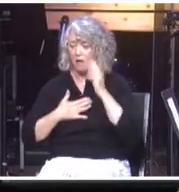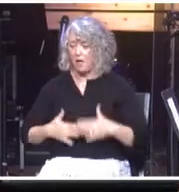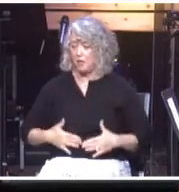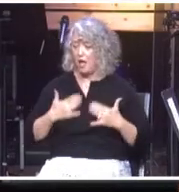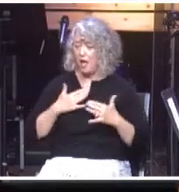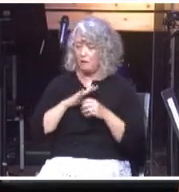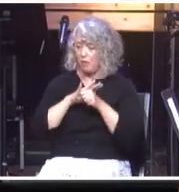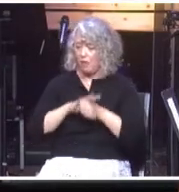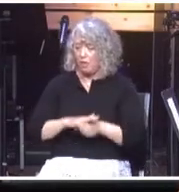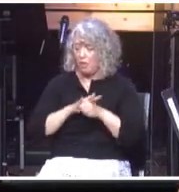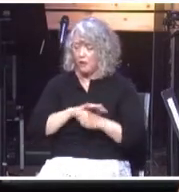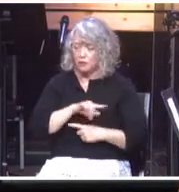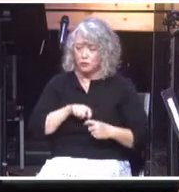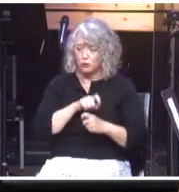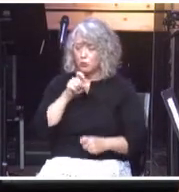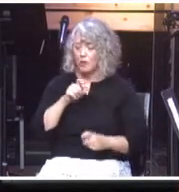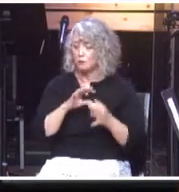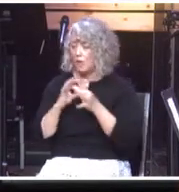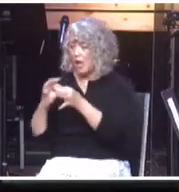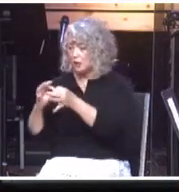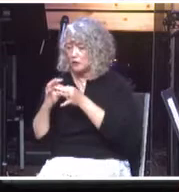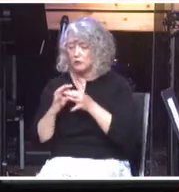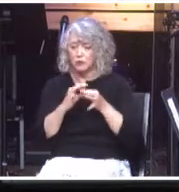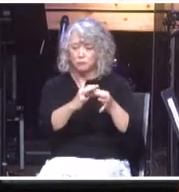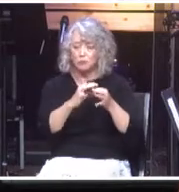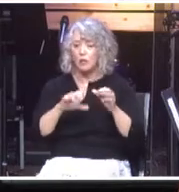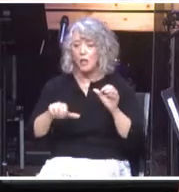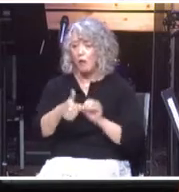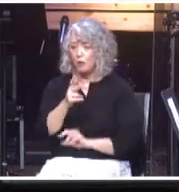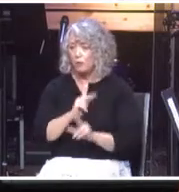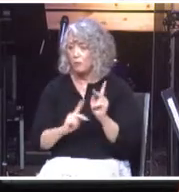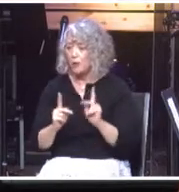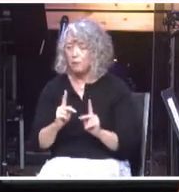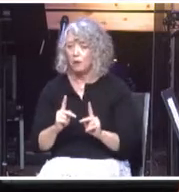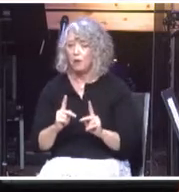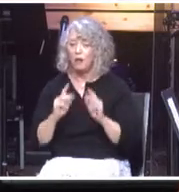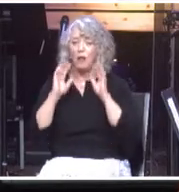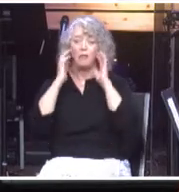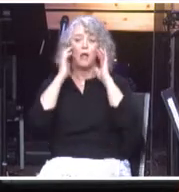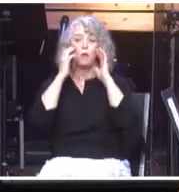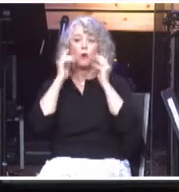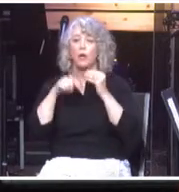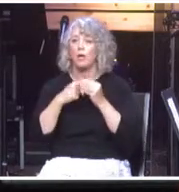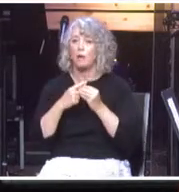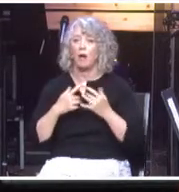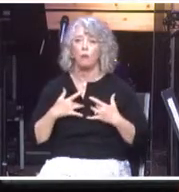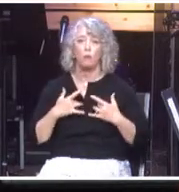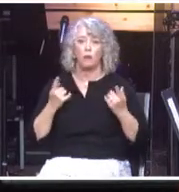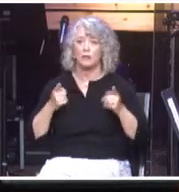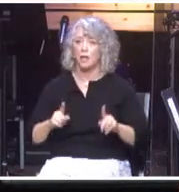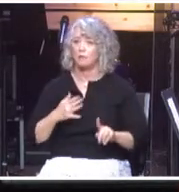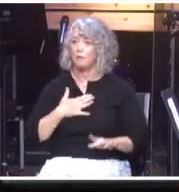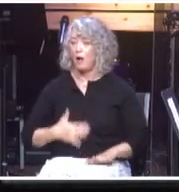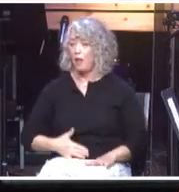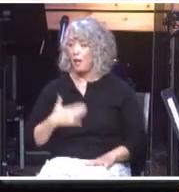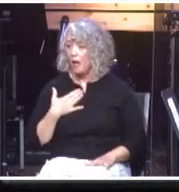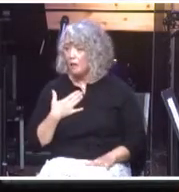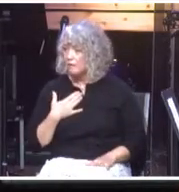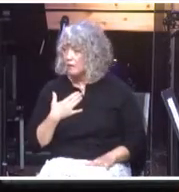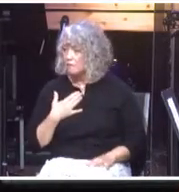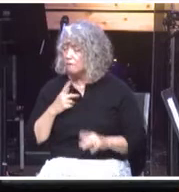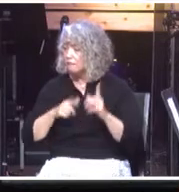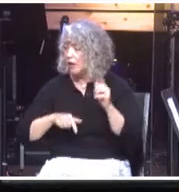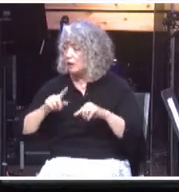tensions in their relationships with other people. People fret about their life today for a host of